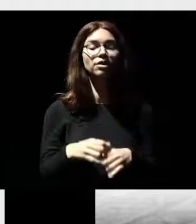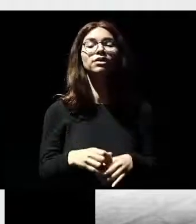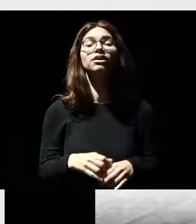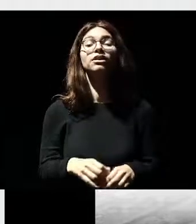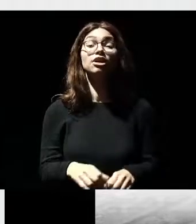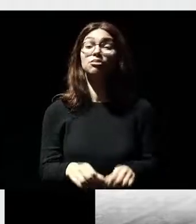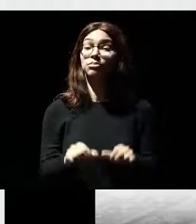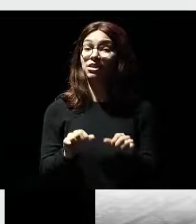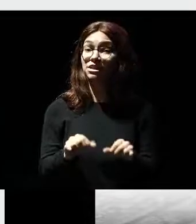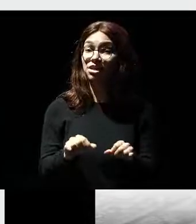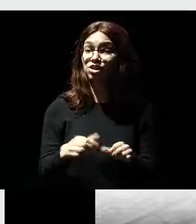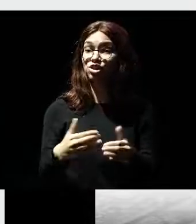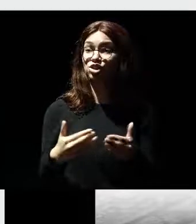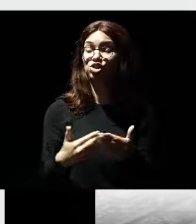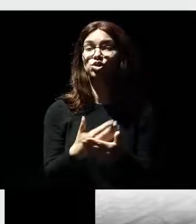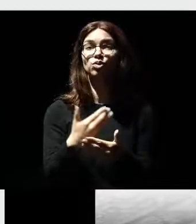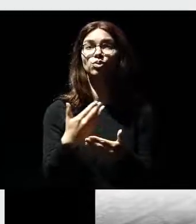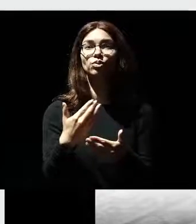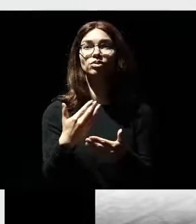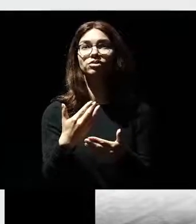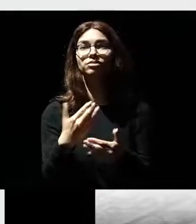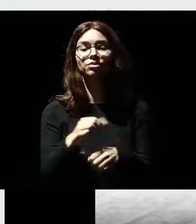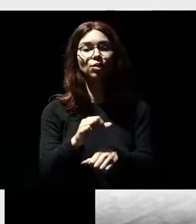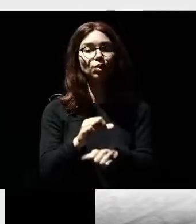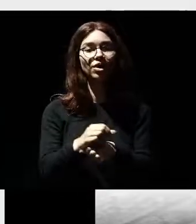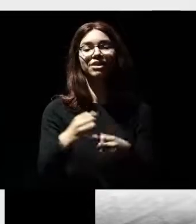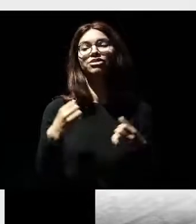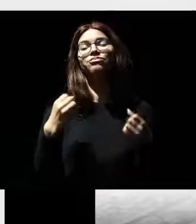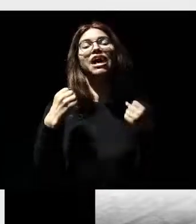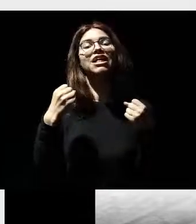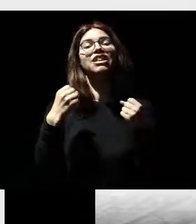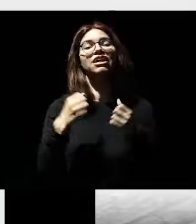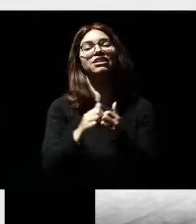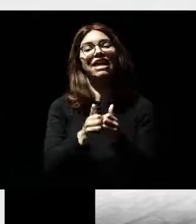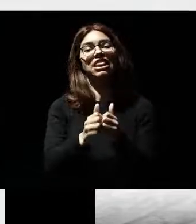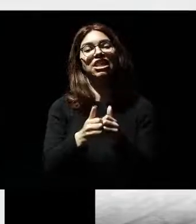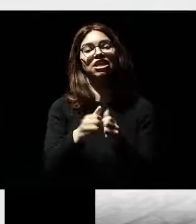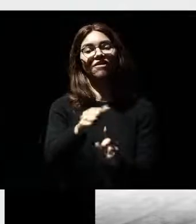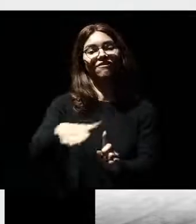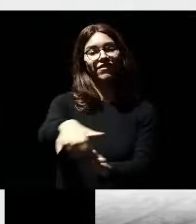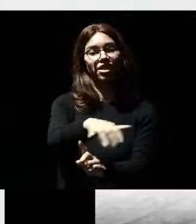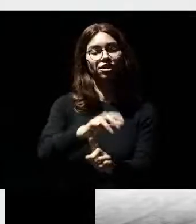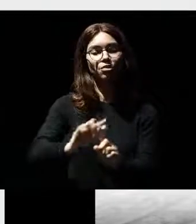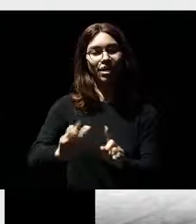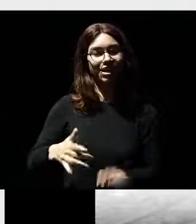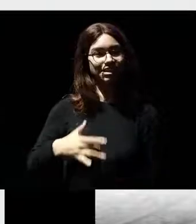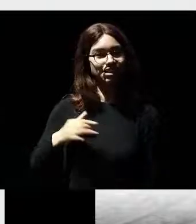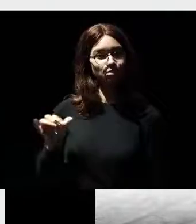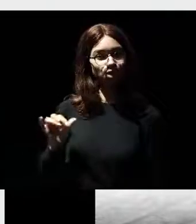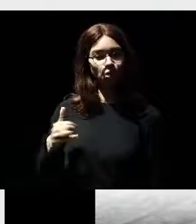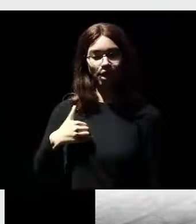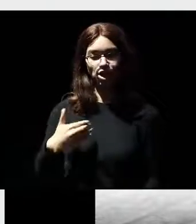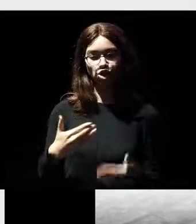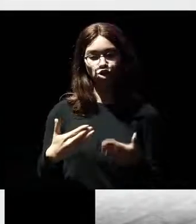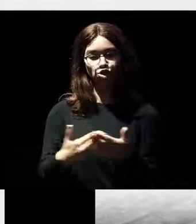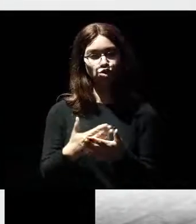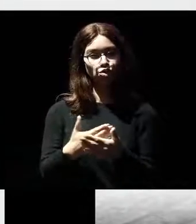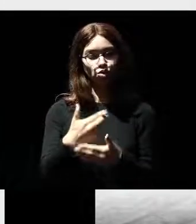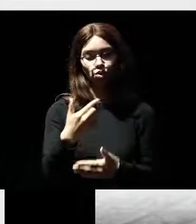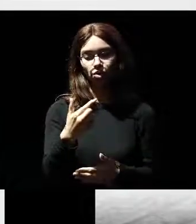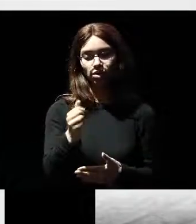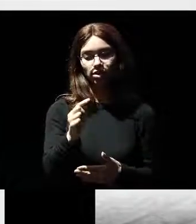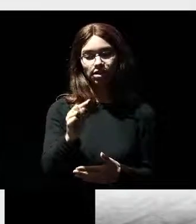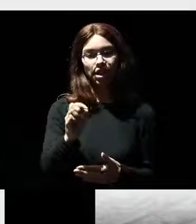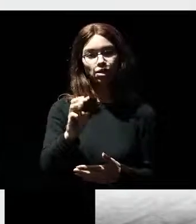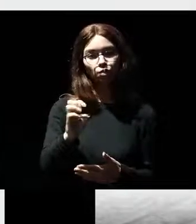potentially new work at the athletic fields. And it seemed to us that there were these new gateways or